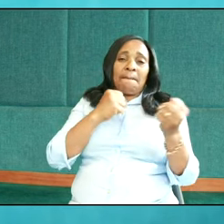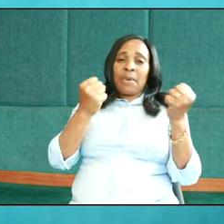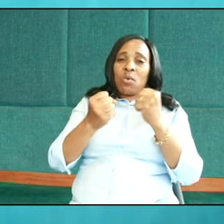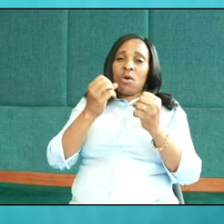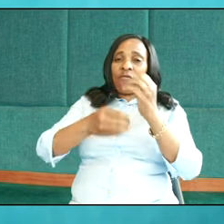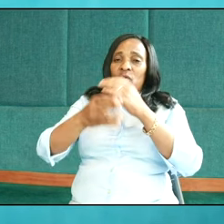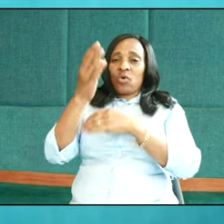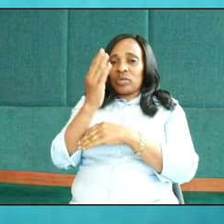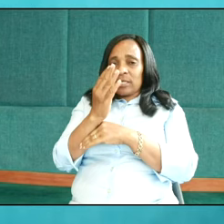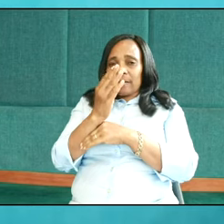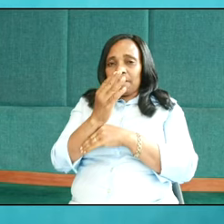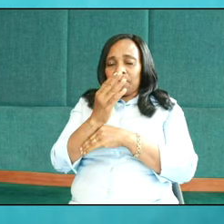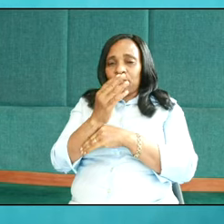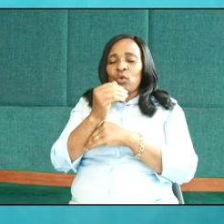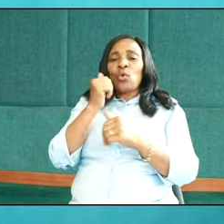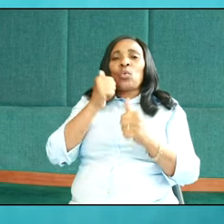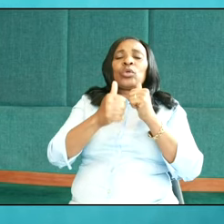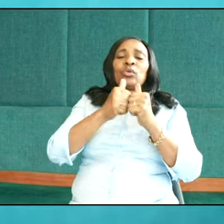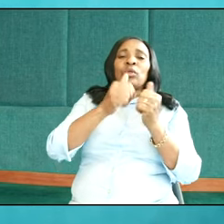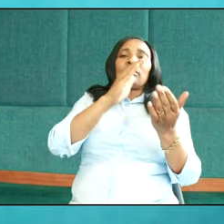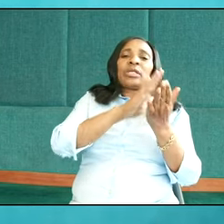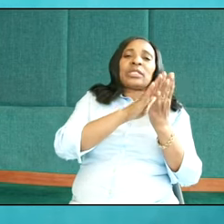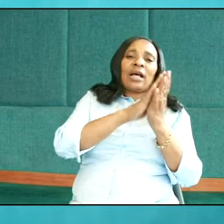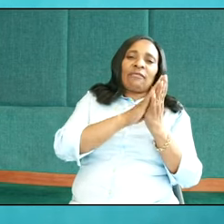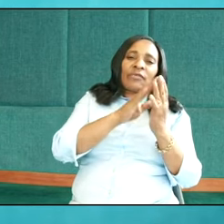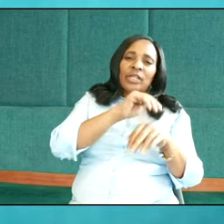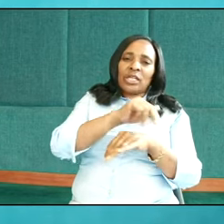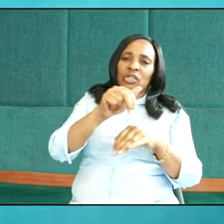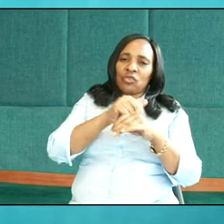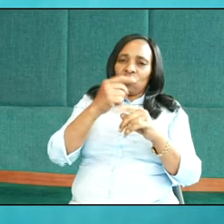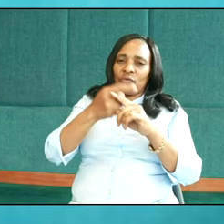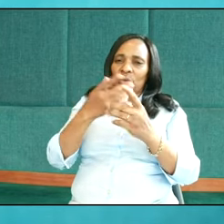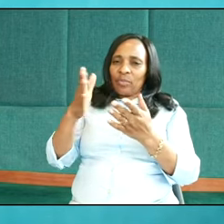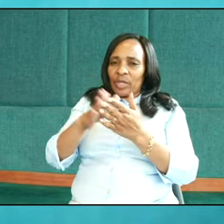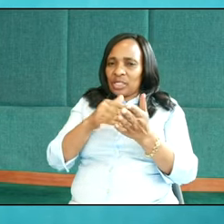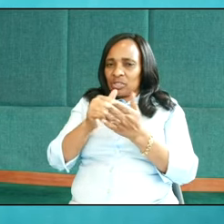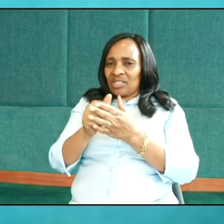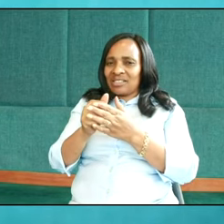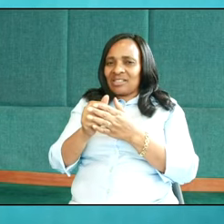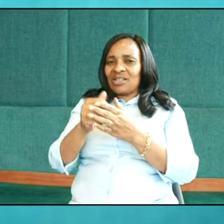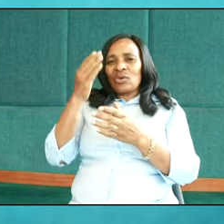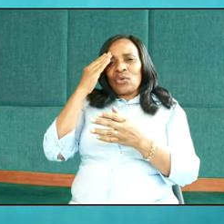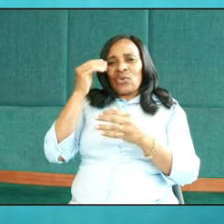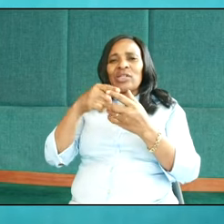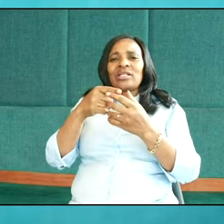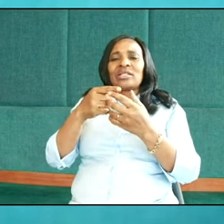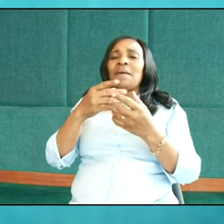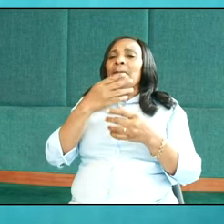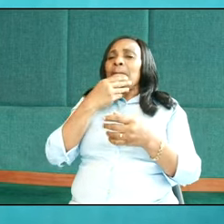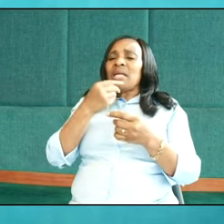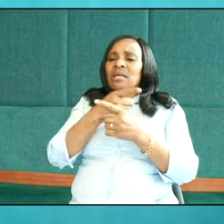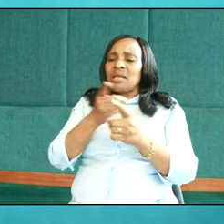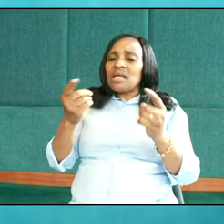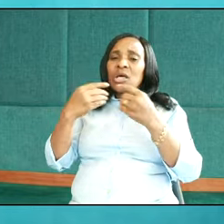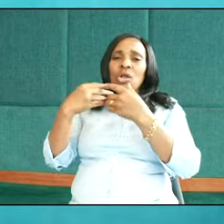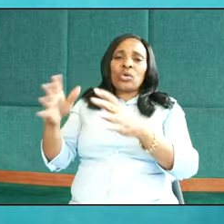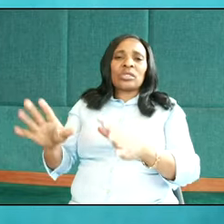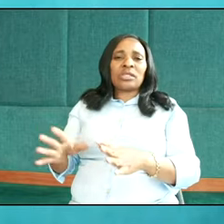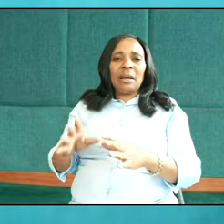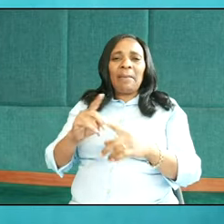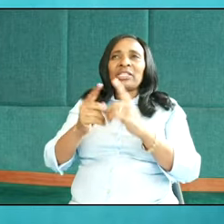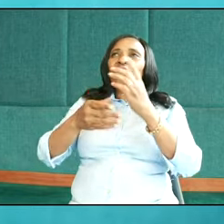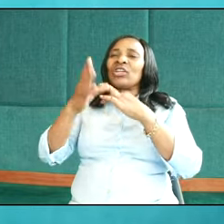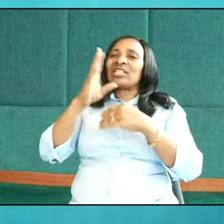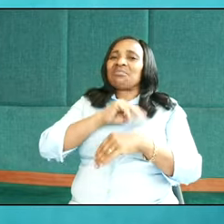of God could preserve the nation from utter destruction." Yeah. You know, these guys were lost. Yeah. It's just God's mercy.